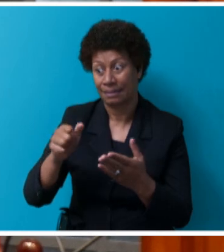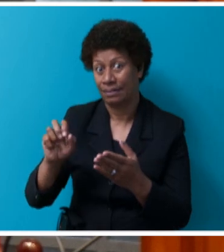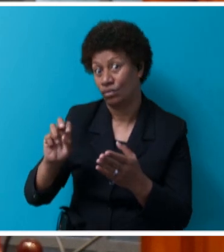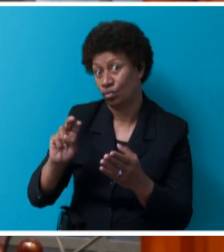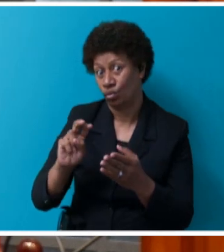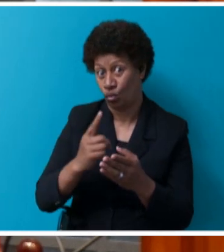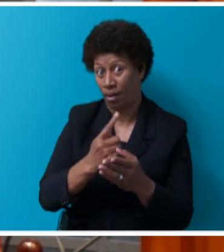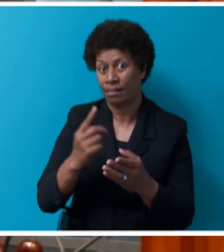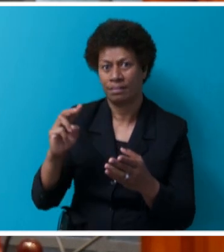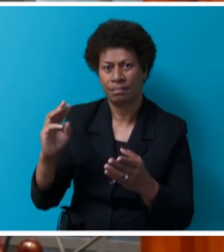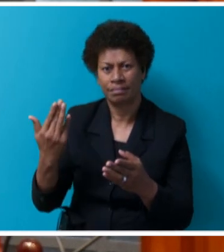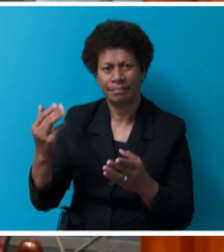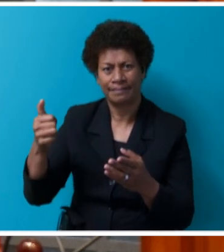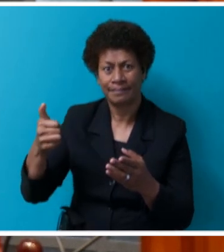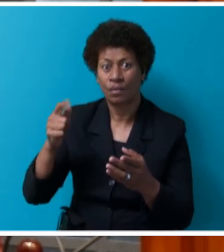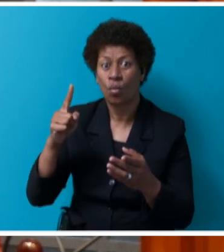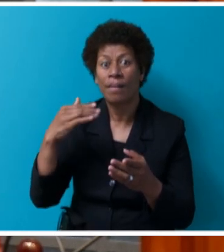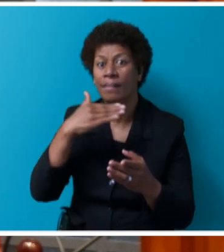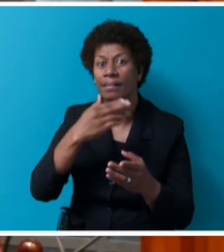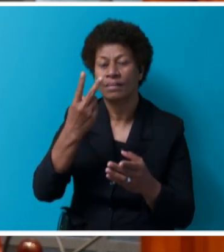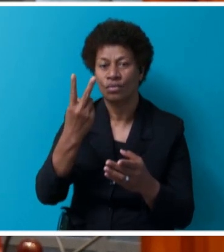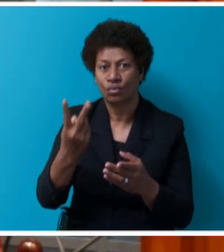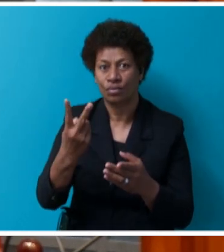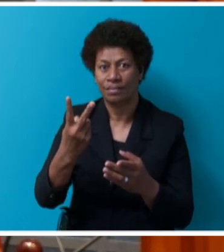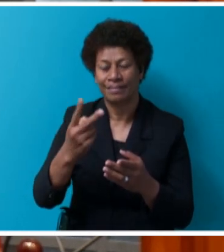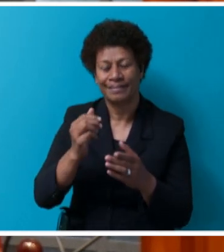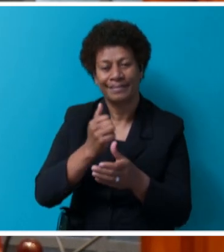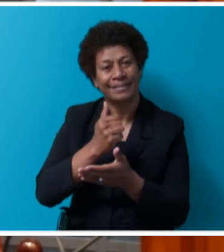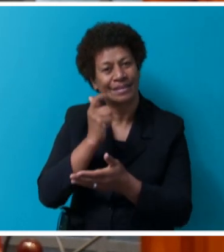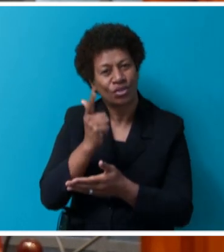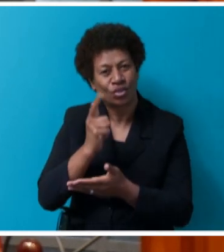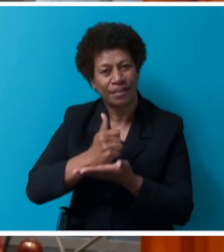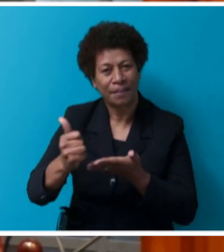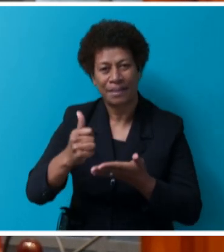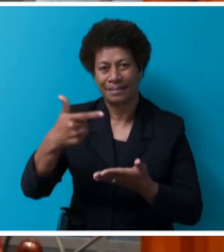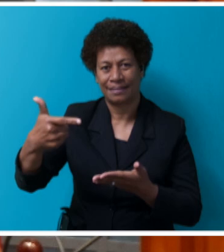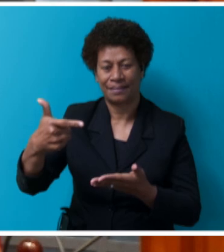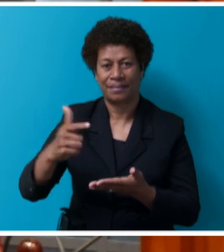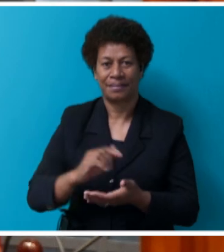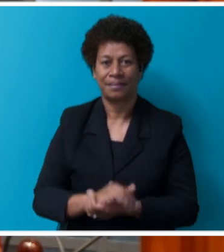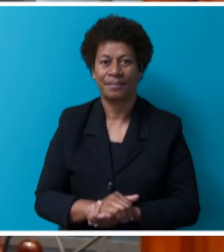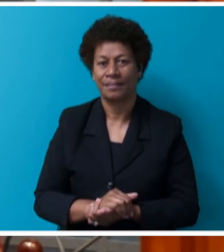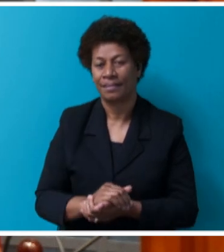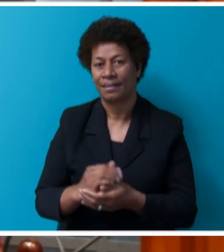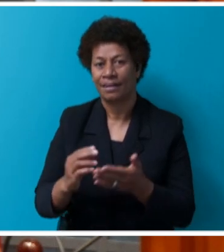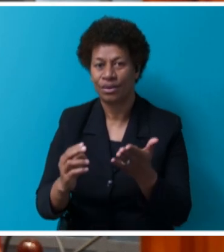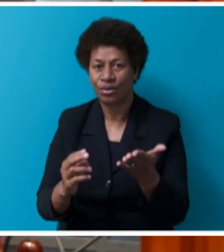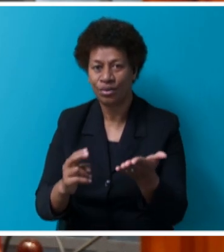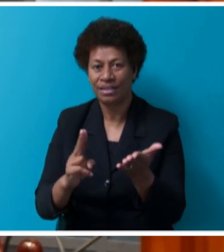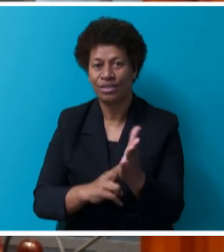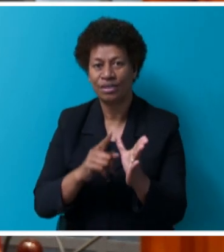Total number of students, 102, and number of teachers, 7. Nasinu Sangam